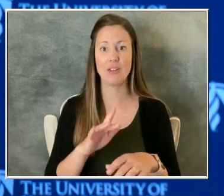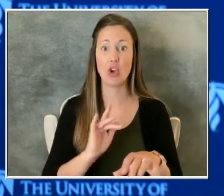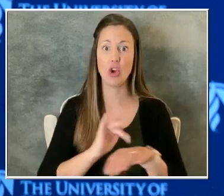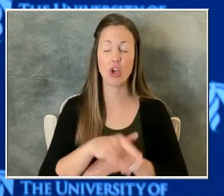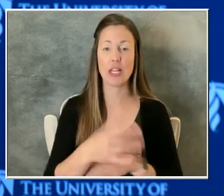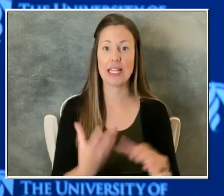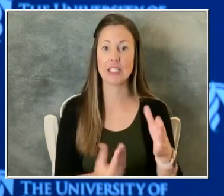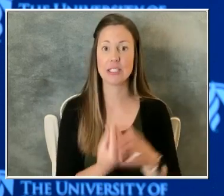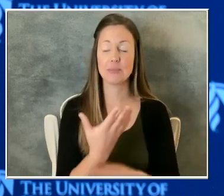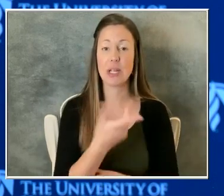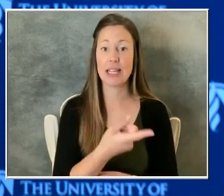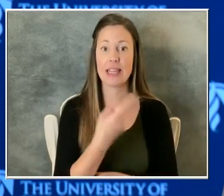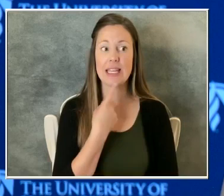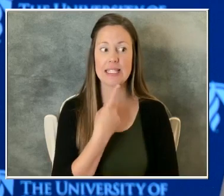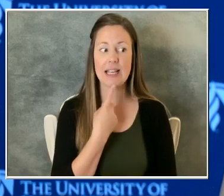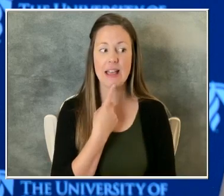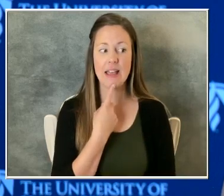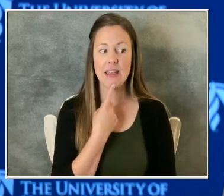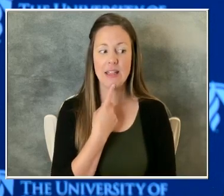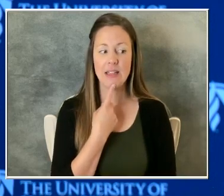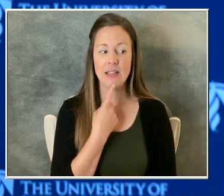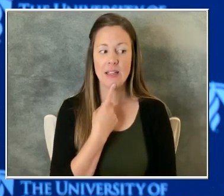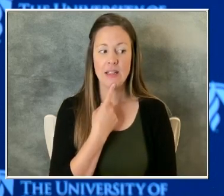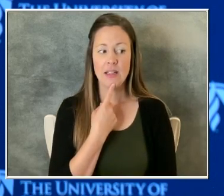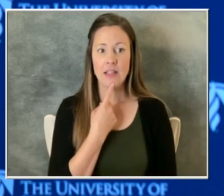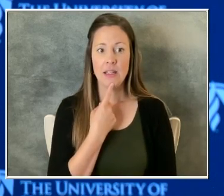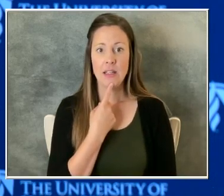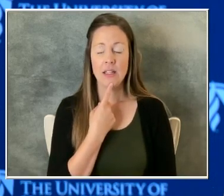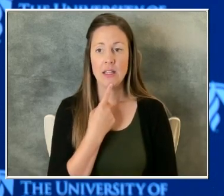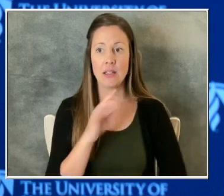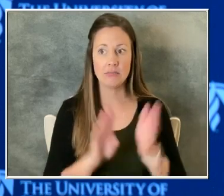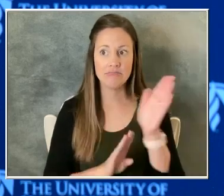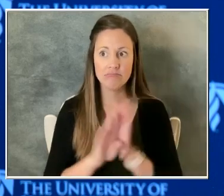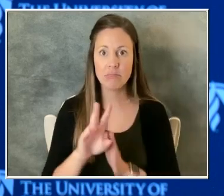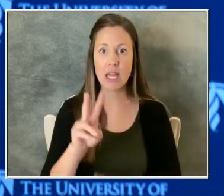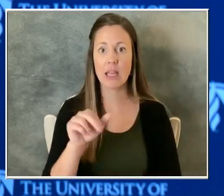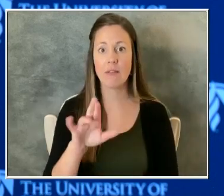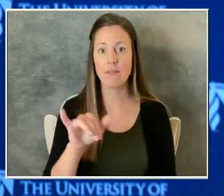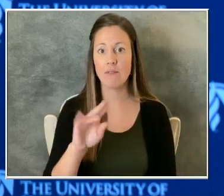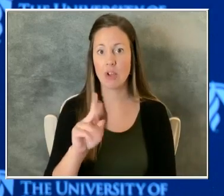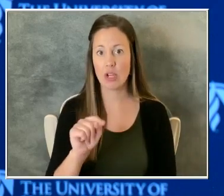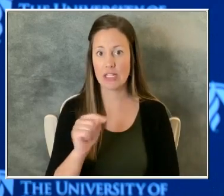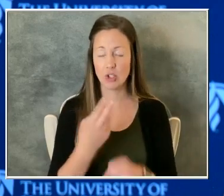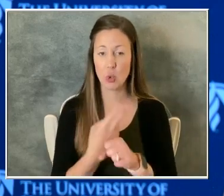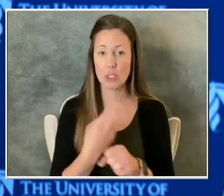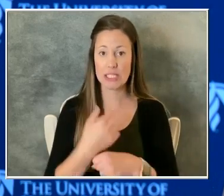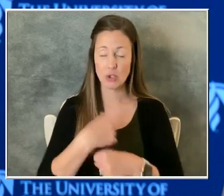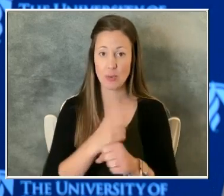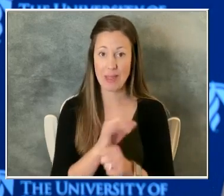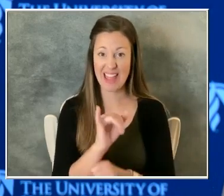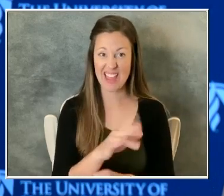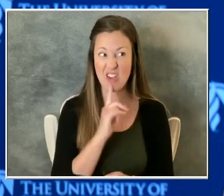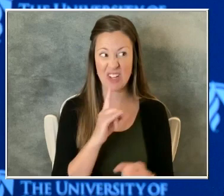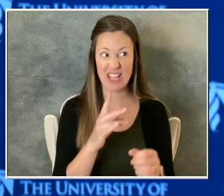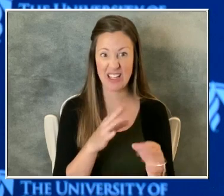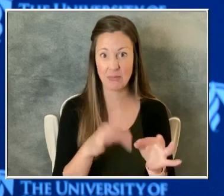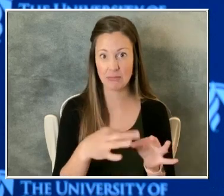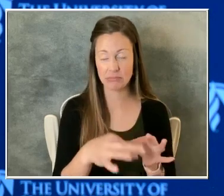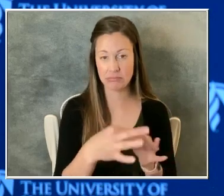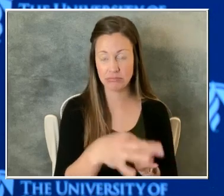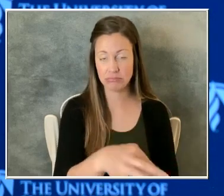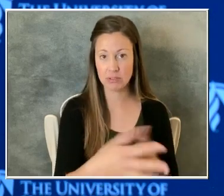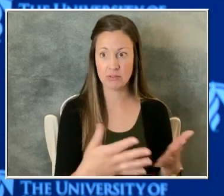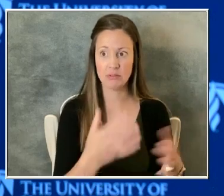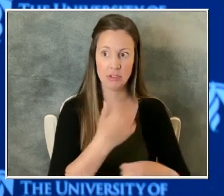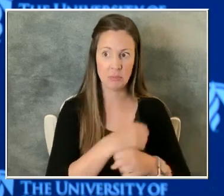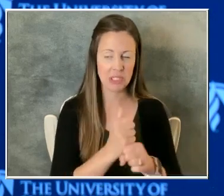what spike variant they were using to make it. It unfortunately was delayed in production for some reason. We still don't understand why. So we